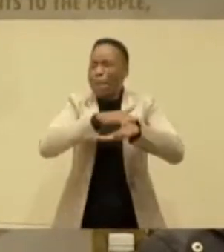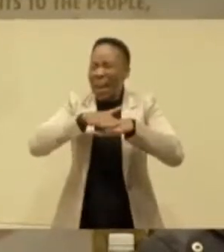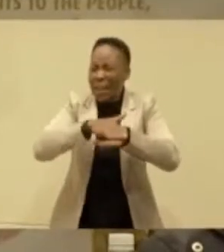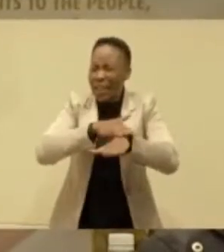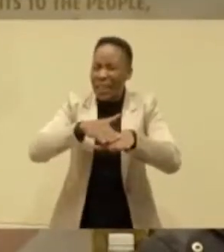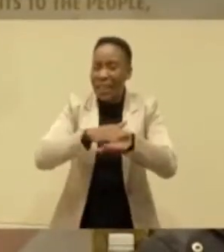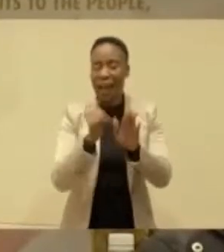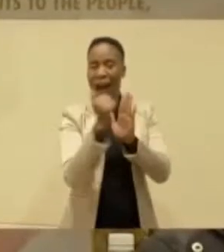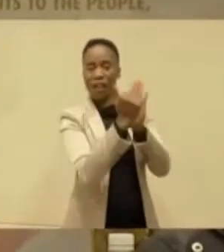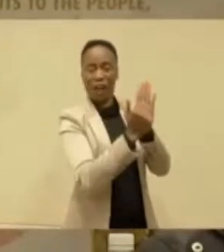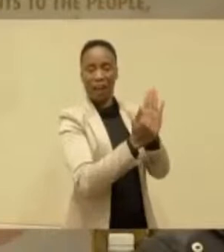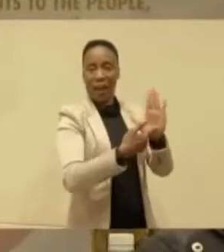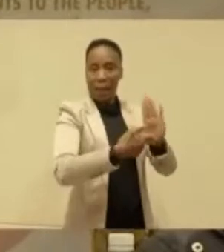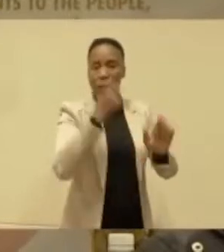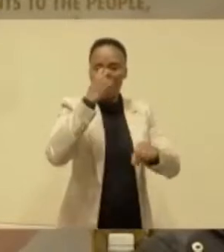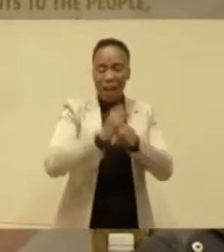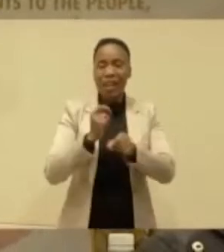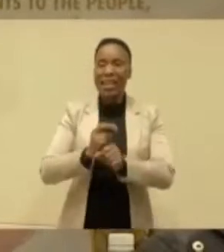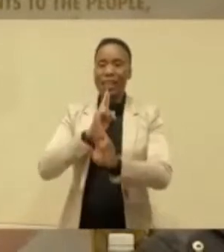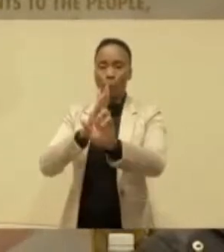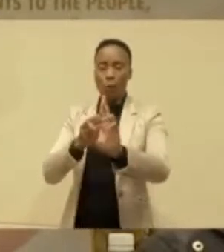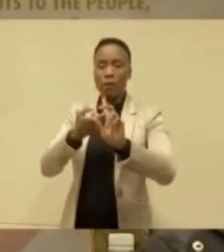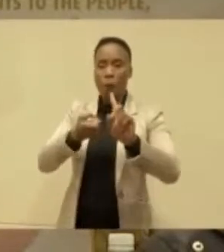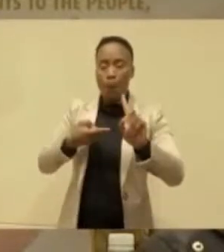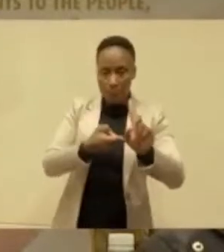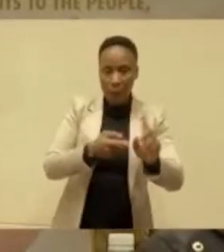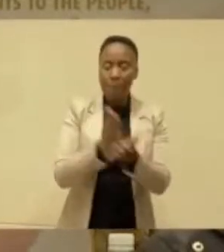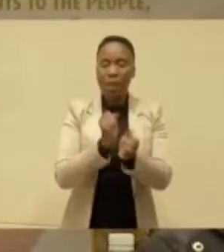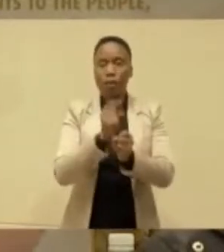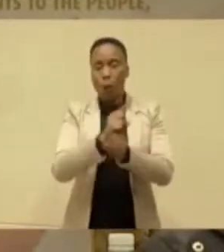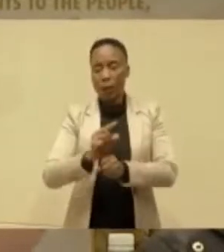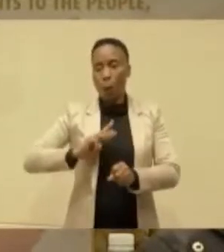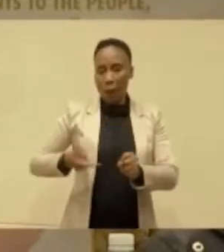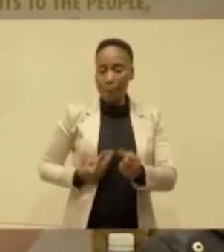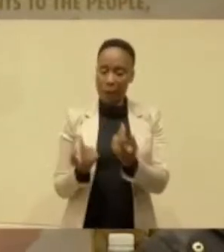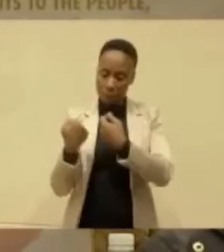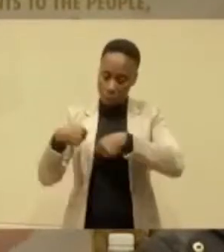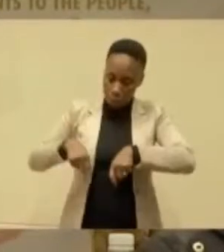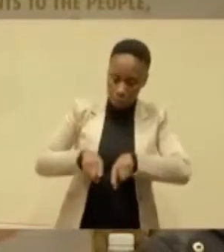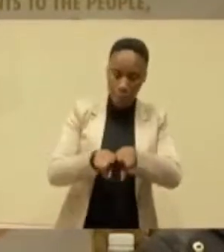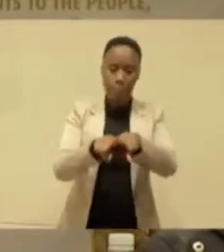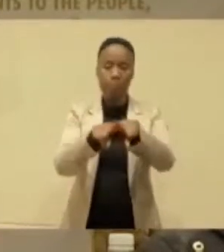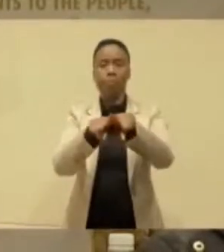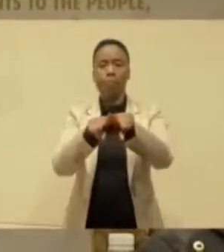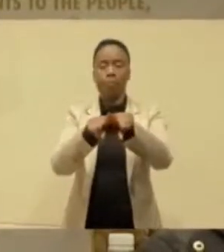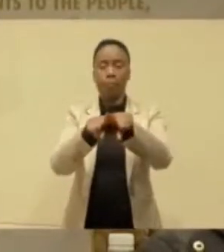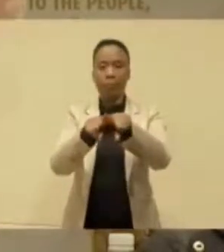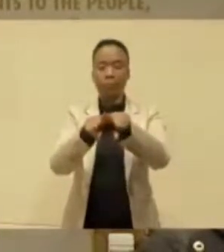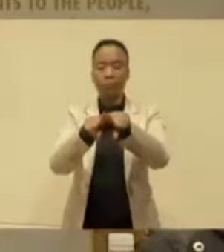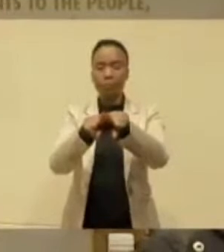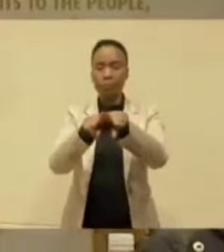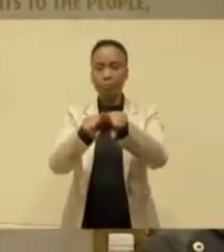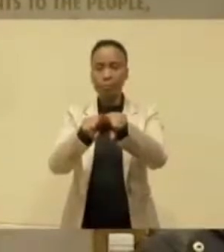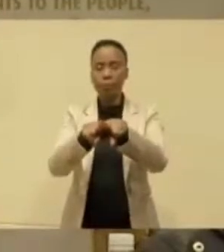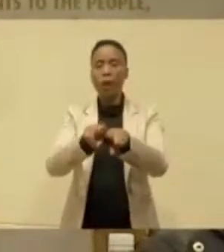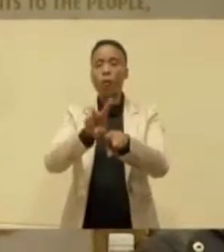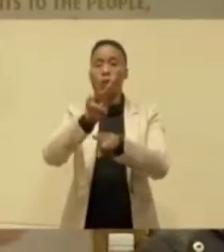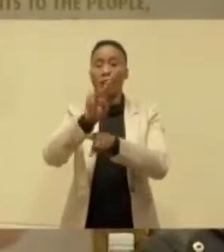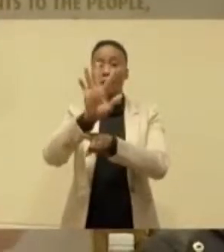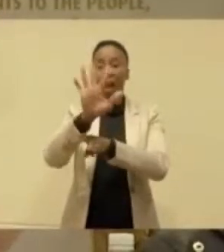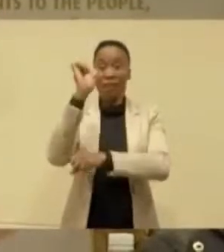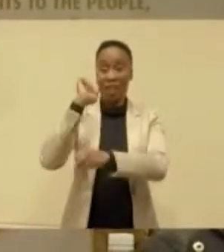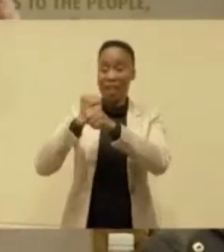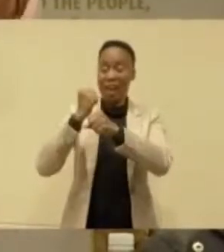we want to be responded to at least to make sure that women is bringing into the mainstream so when we 25 years